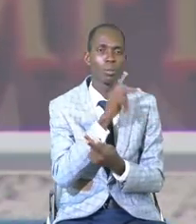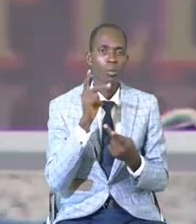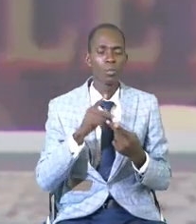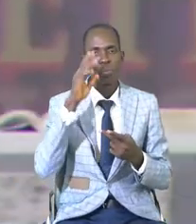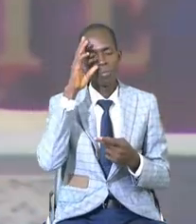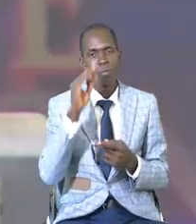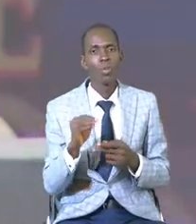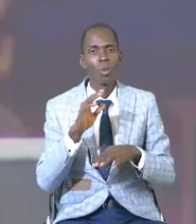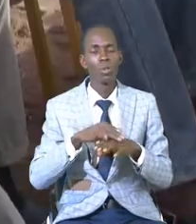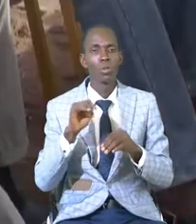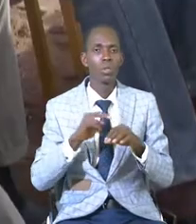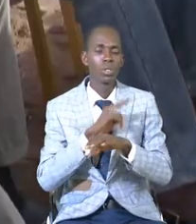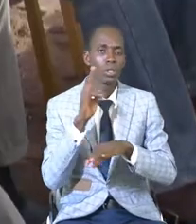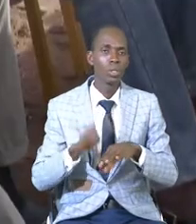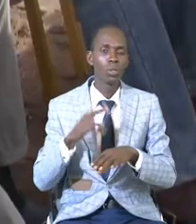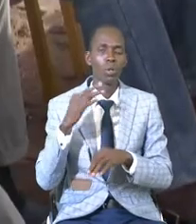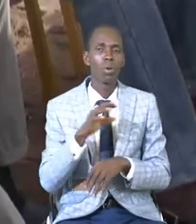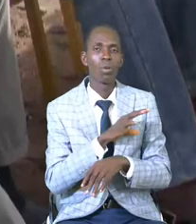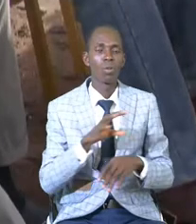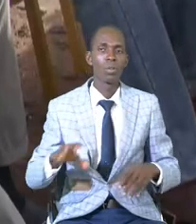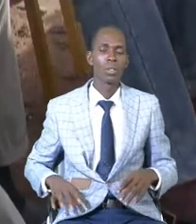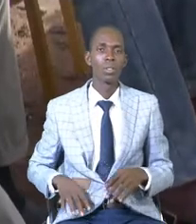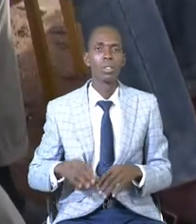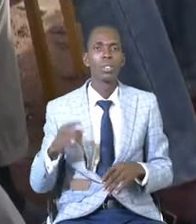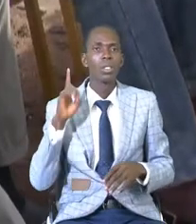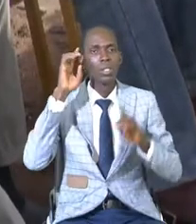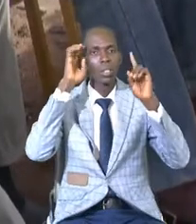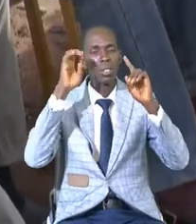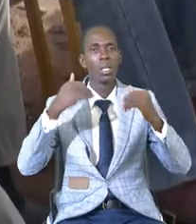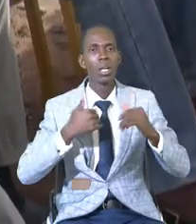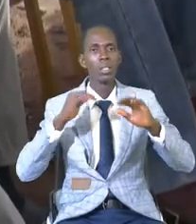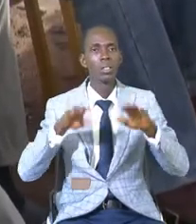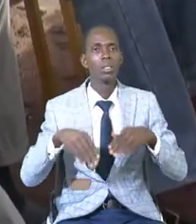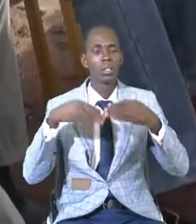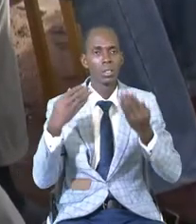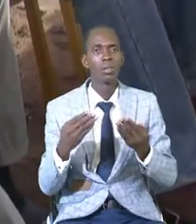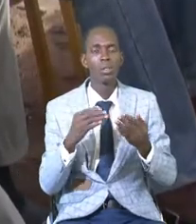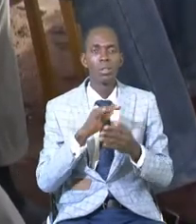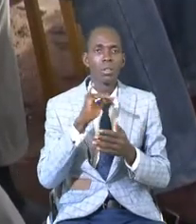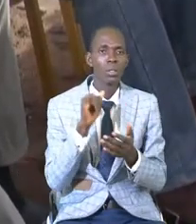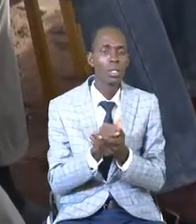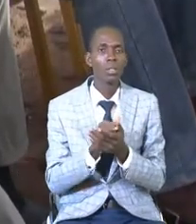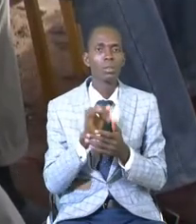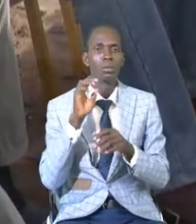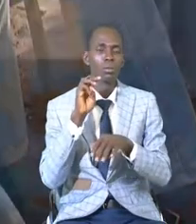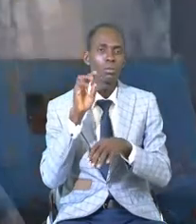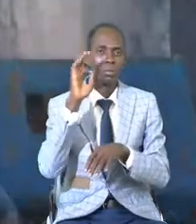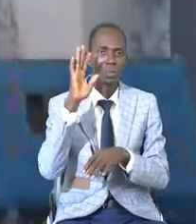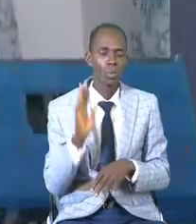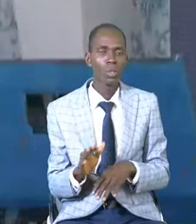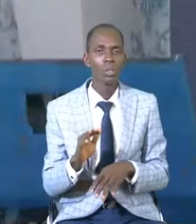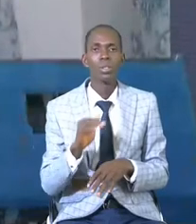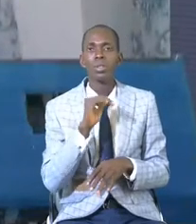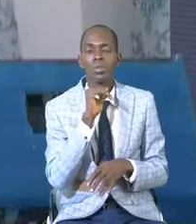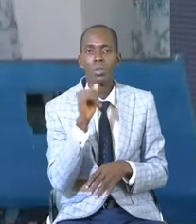stature of Christ. He has given those ministers not to the blocks that are